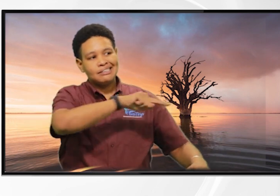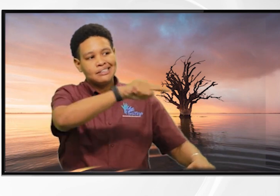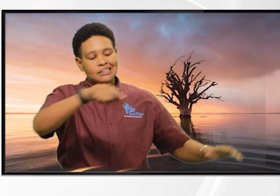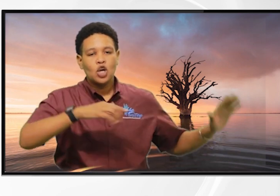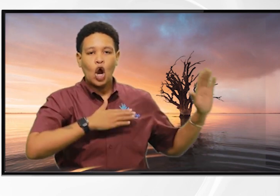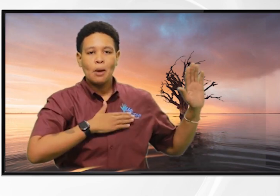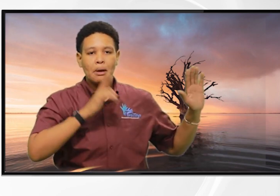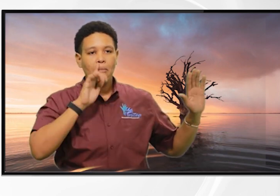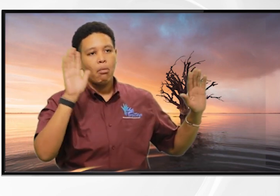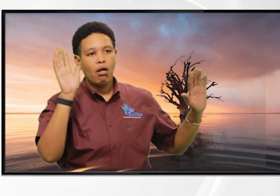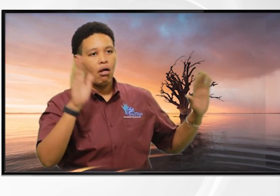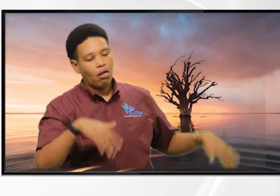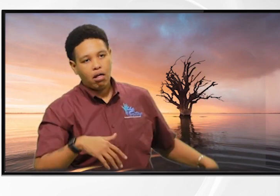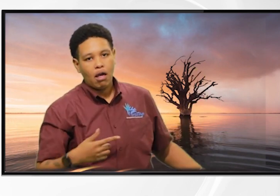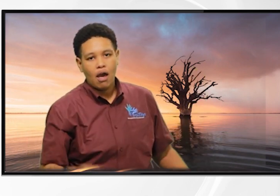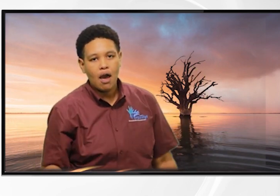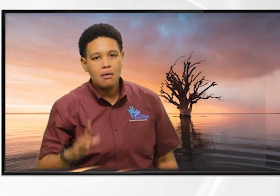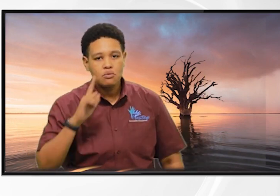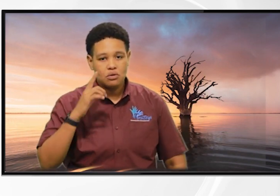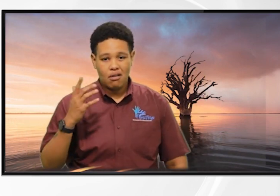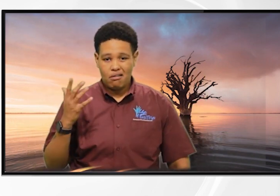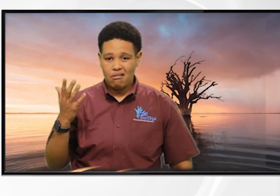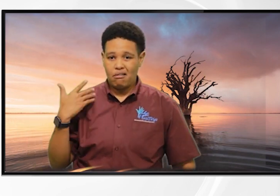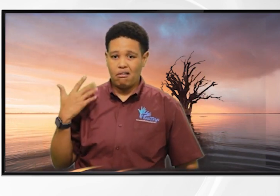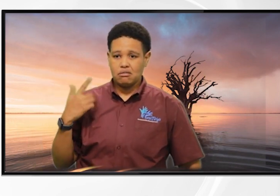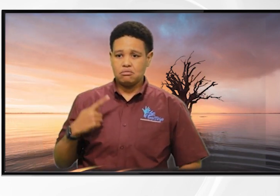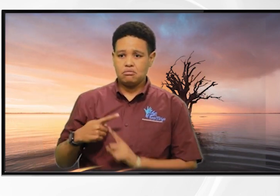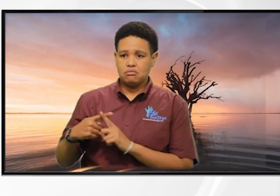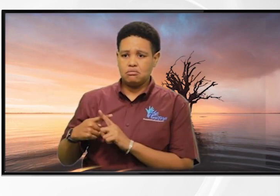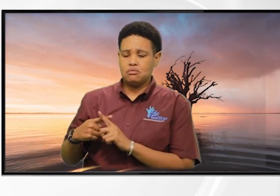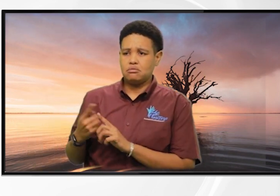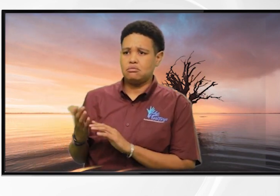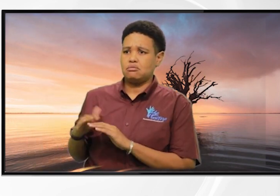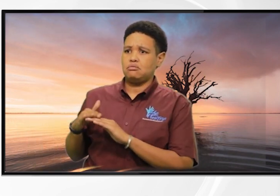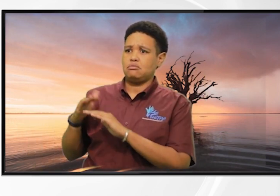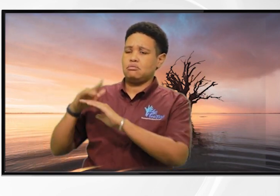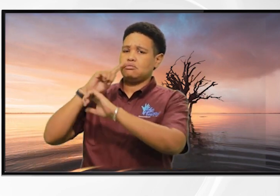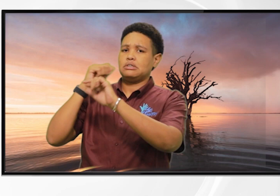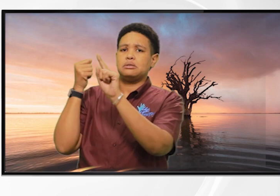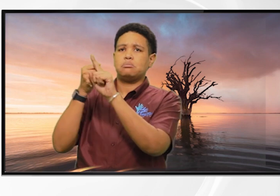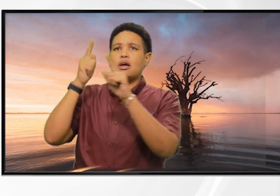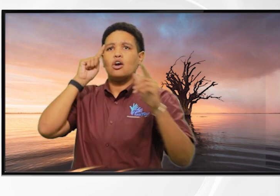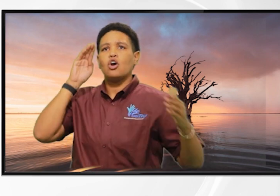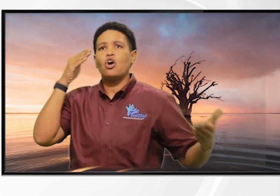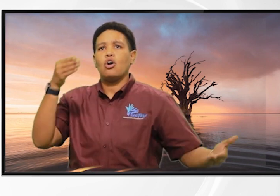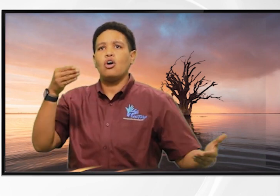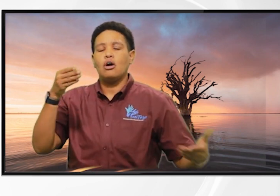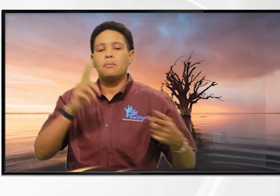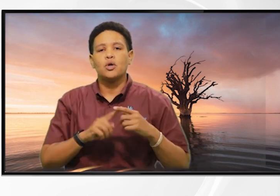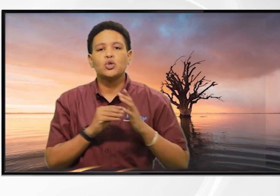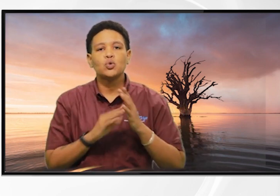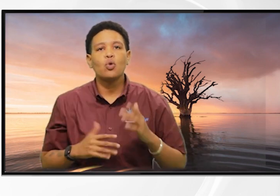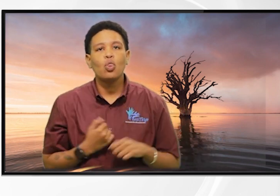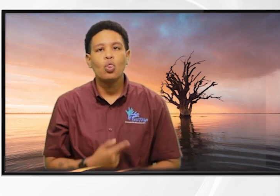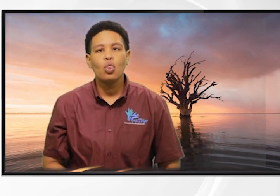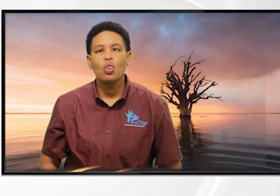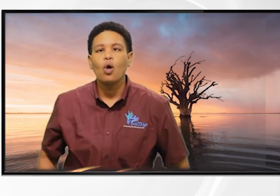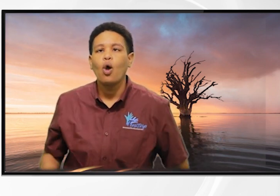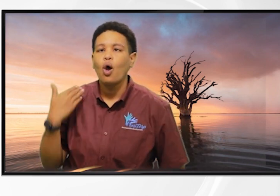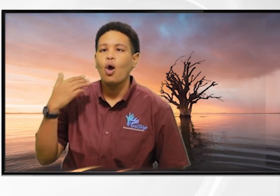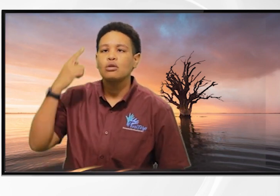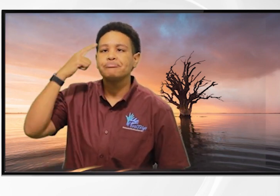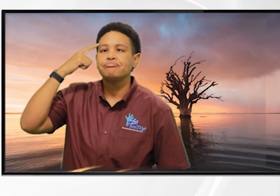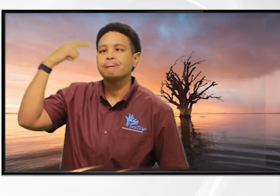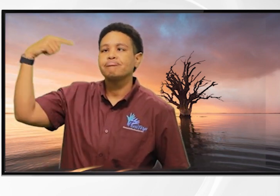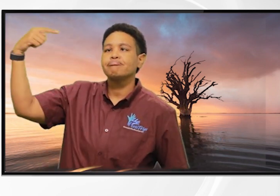commitments, as extreme temperatures affect concentration and student productivity. More